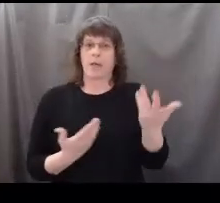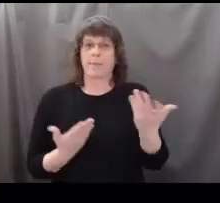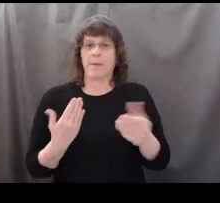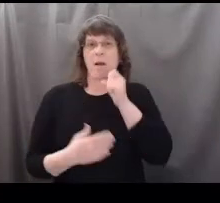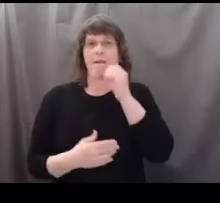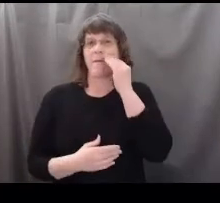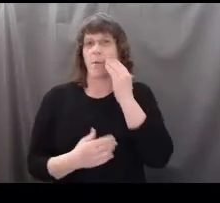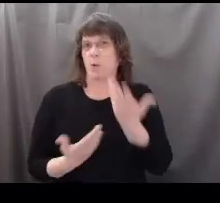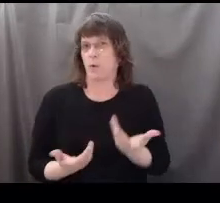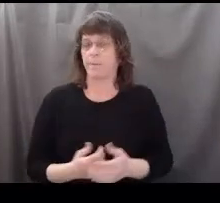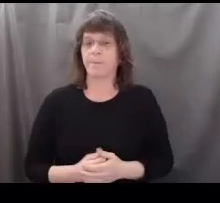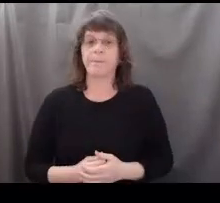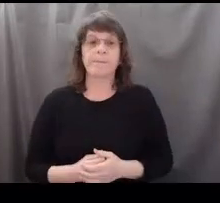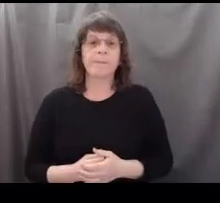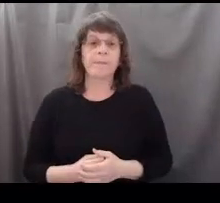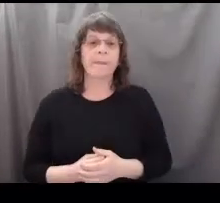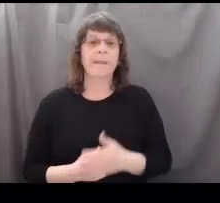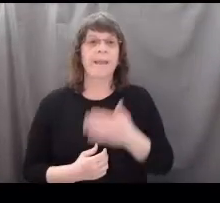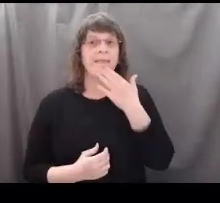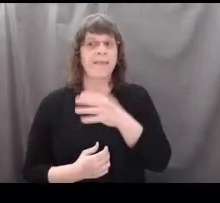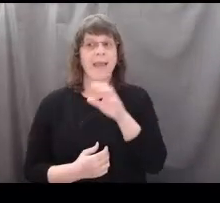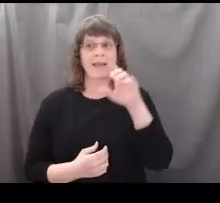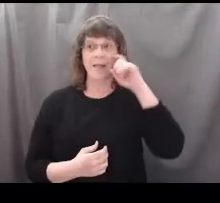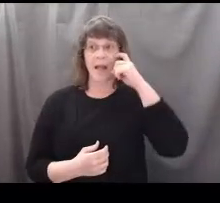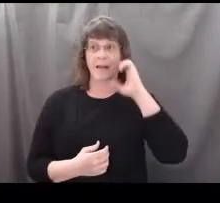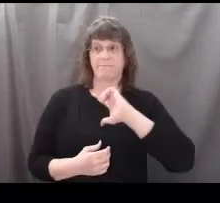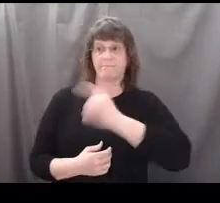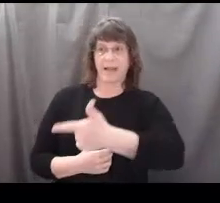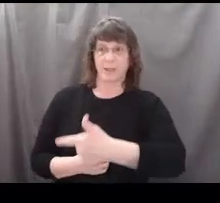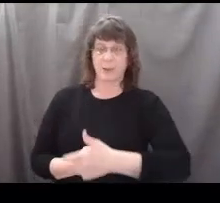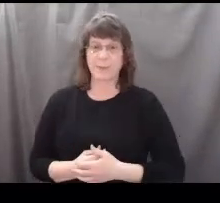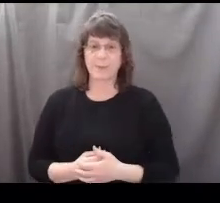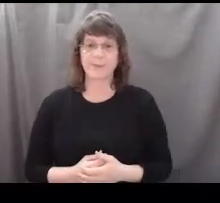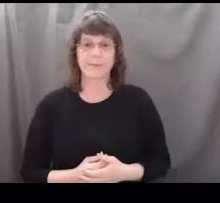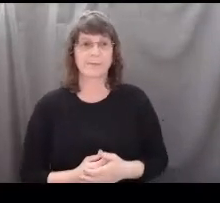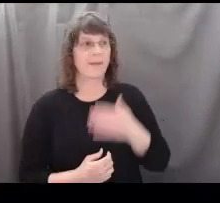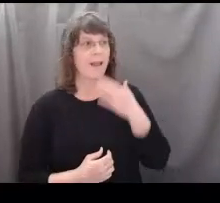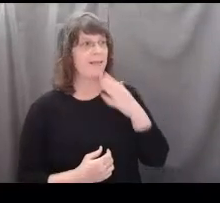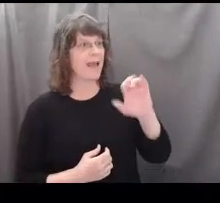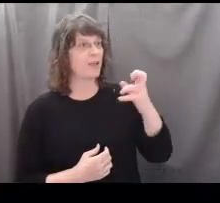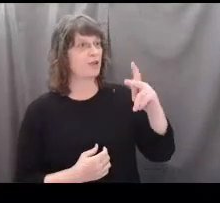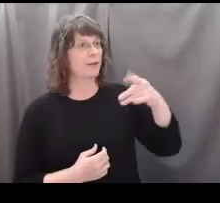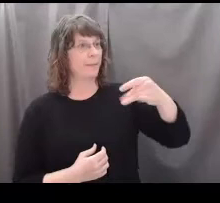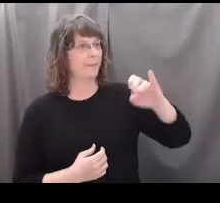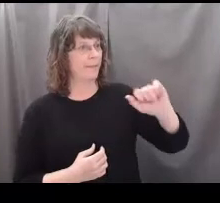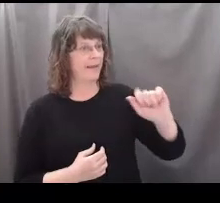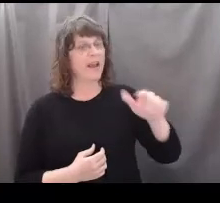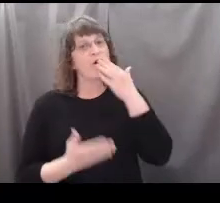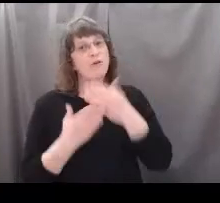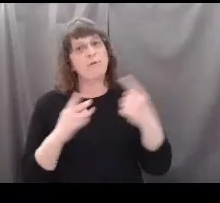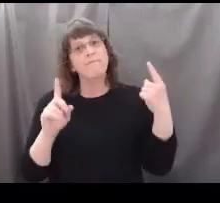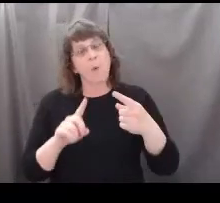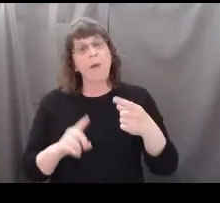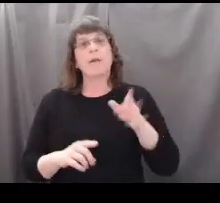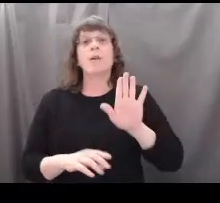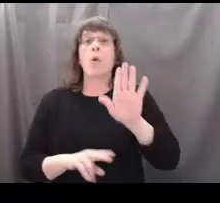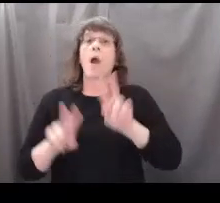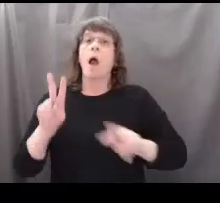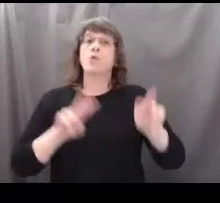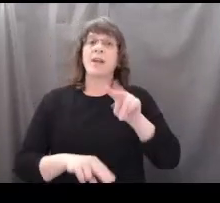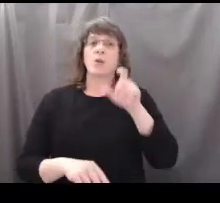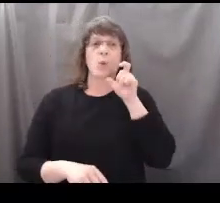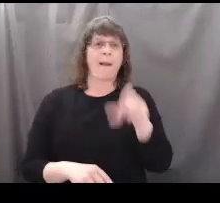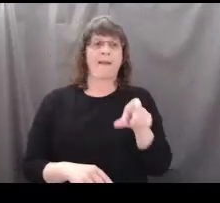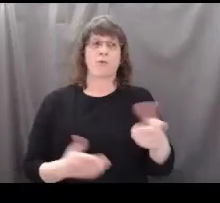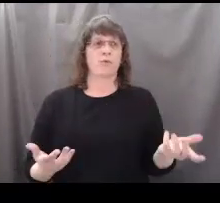with. Thanks, Onion. Back to you. Yeah, thanks, Chickpea. That's a really good point. Your observations don't